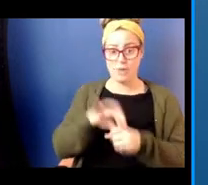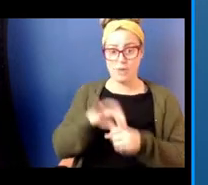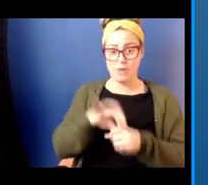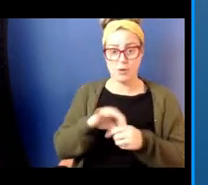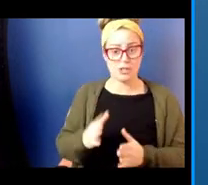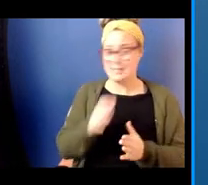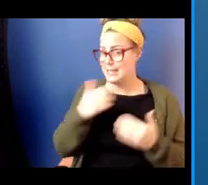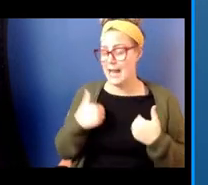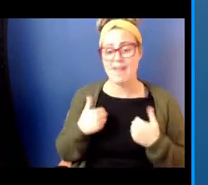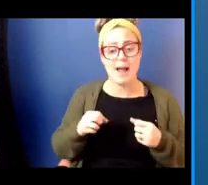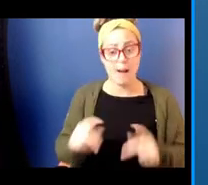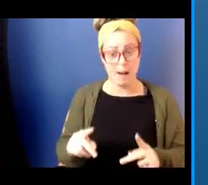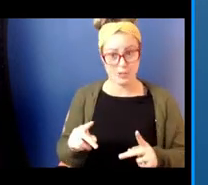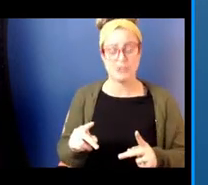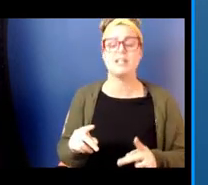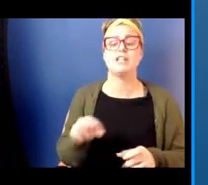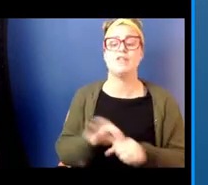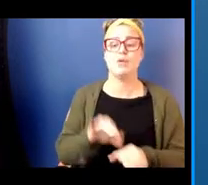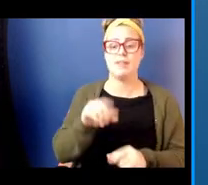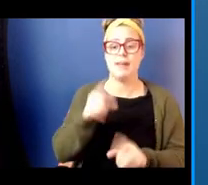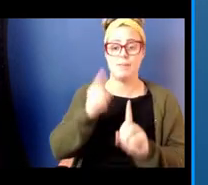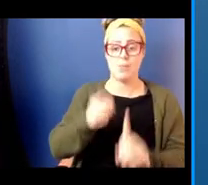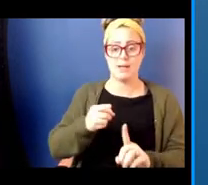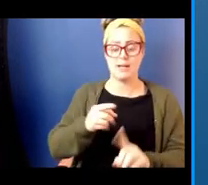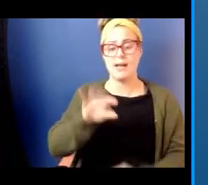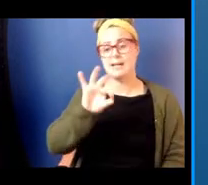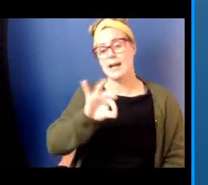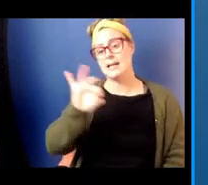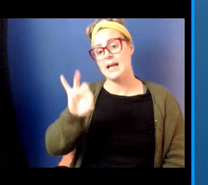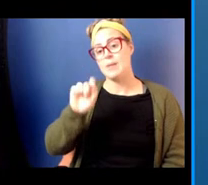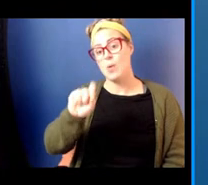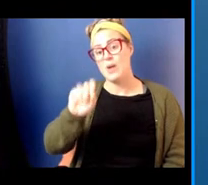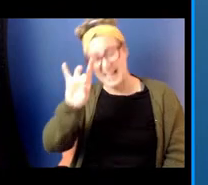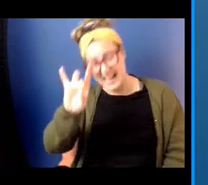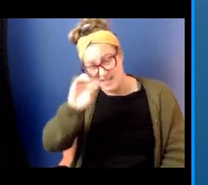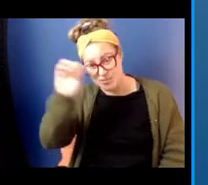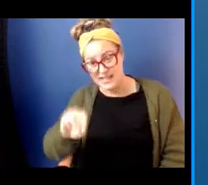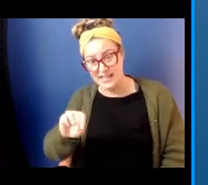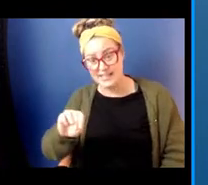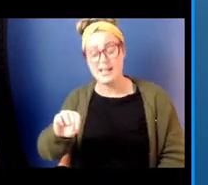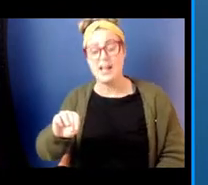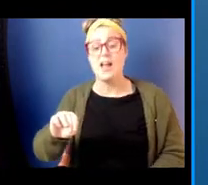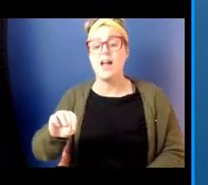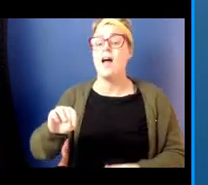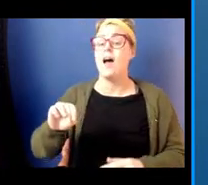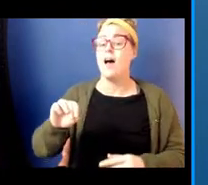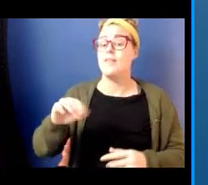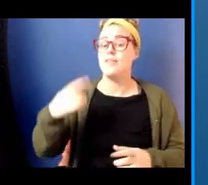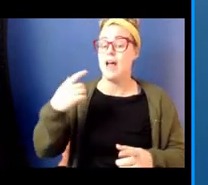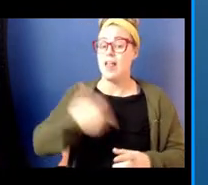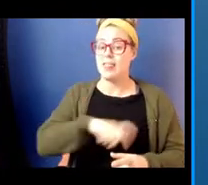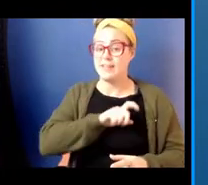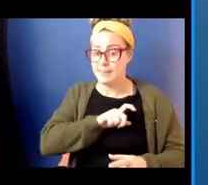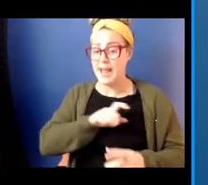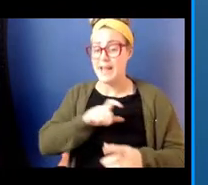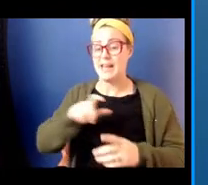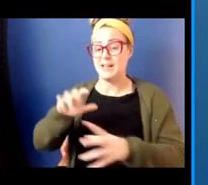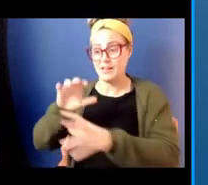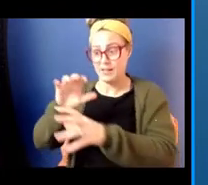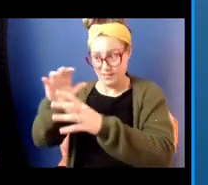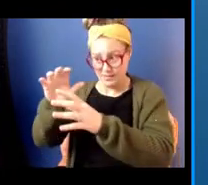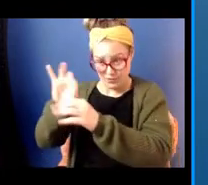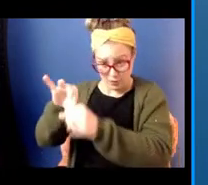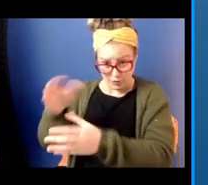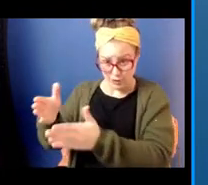of Latino voters had not had the opportunity that is unacceptable in 2024 and